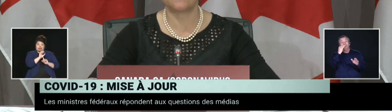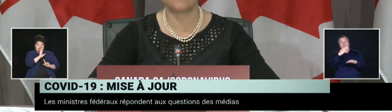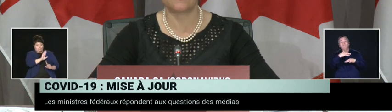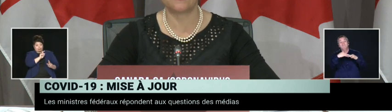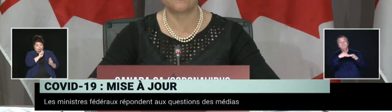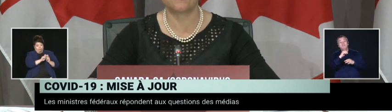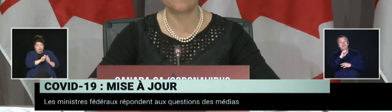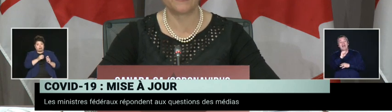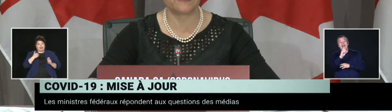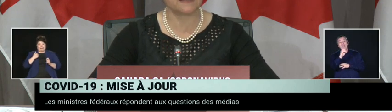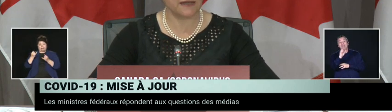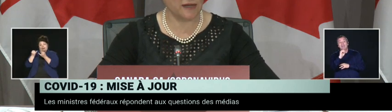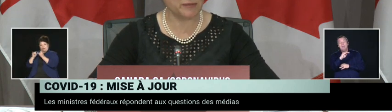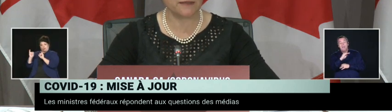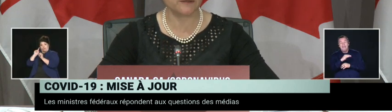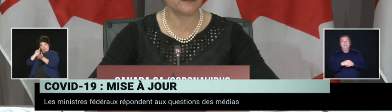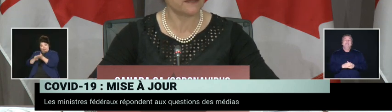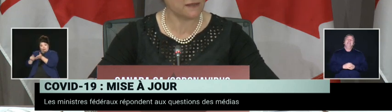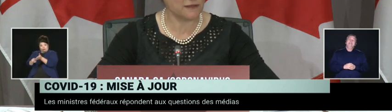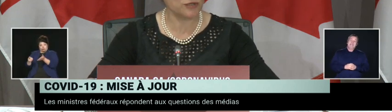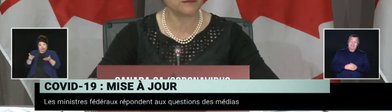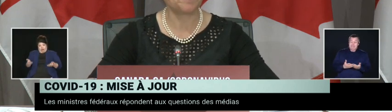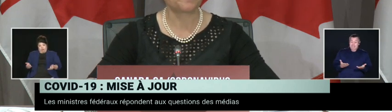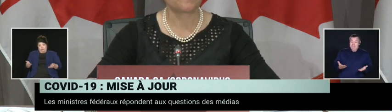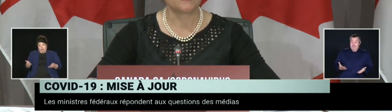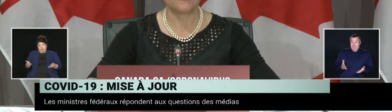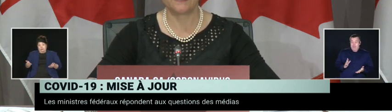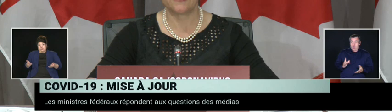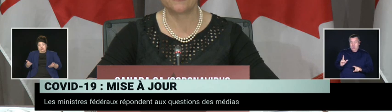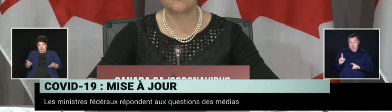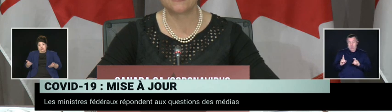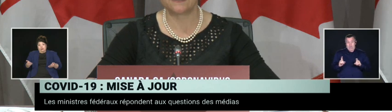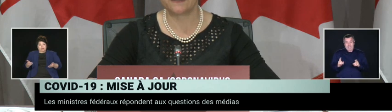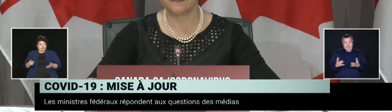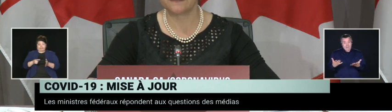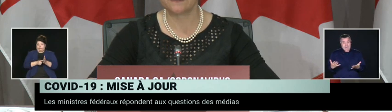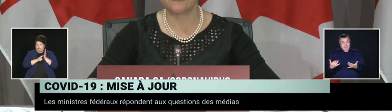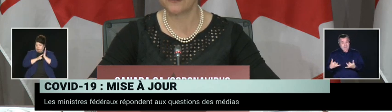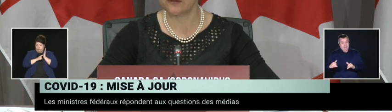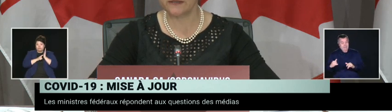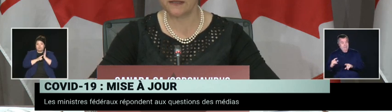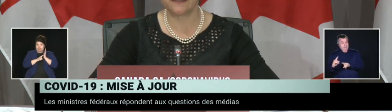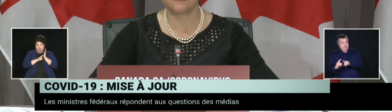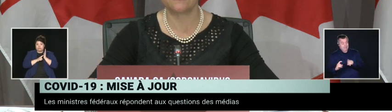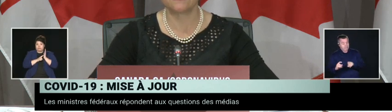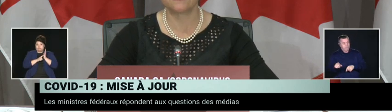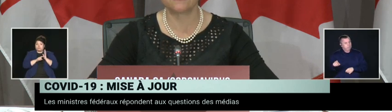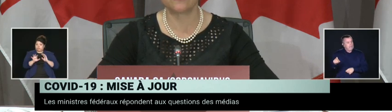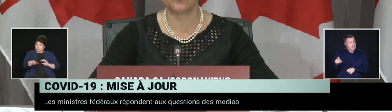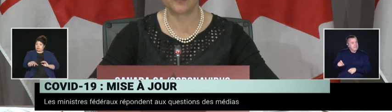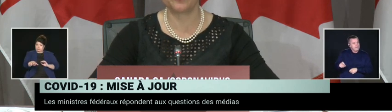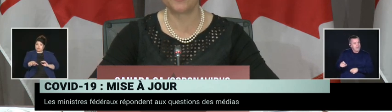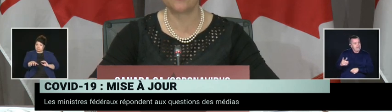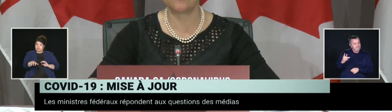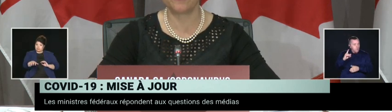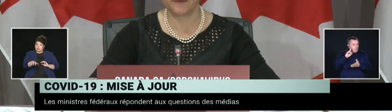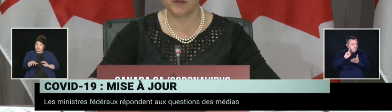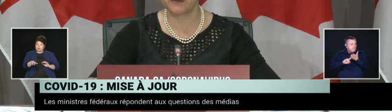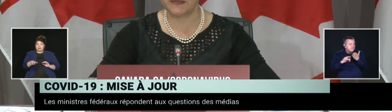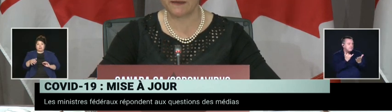happening. That is absolutely essential. And I think that all Canadians will